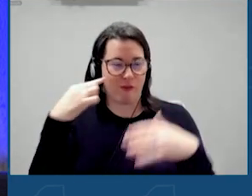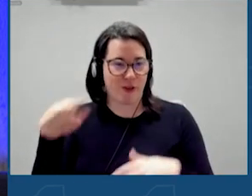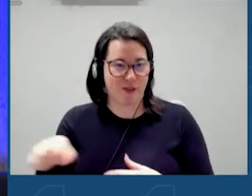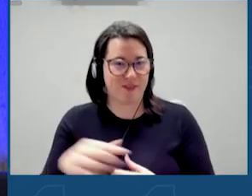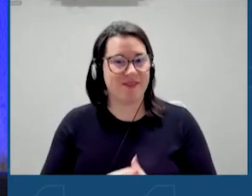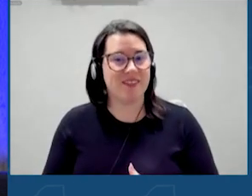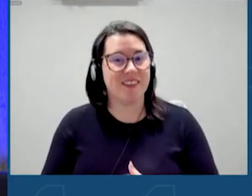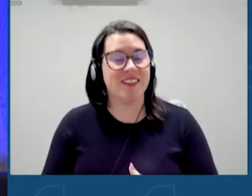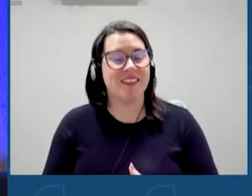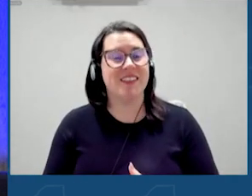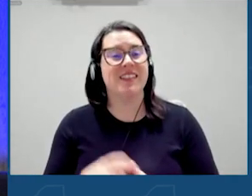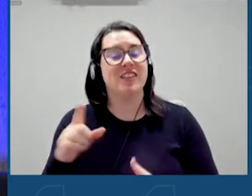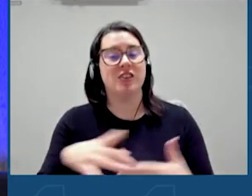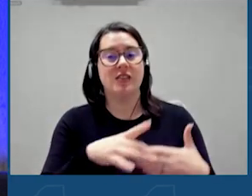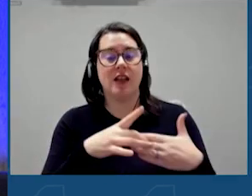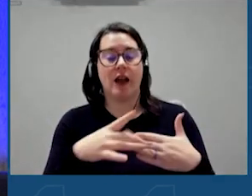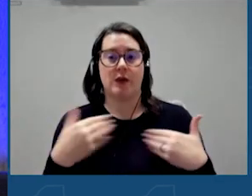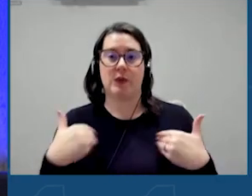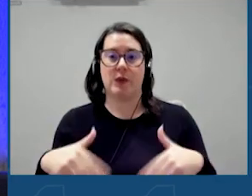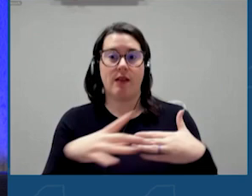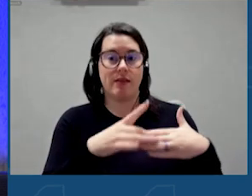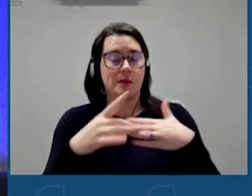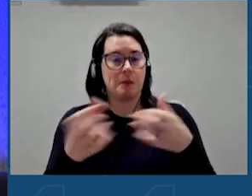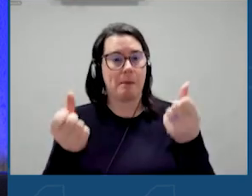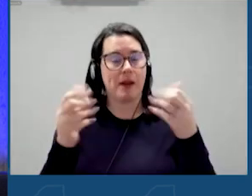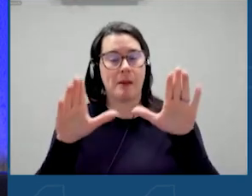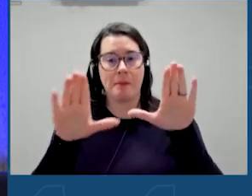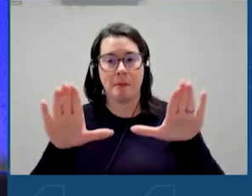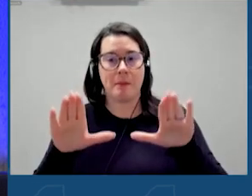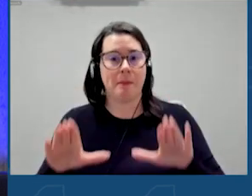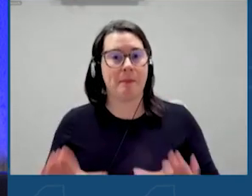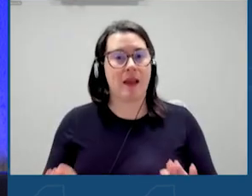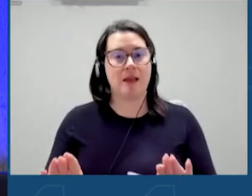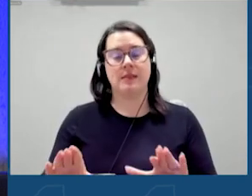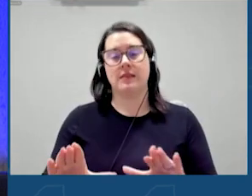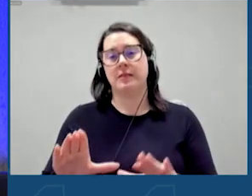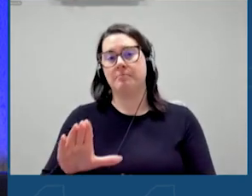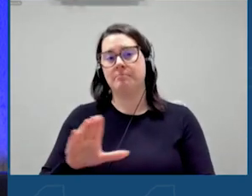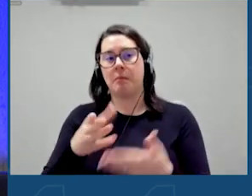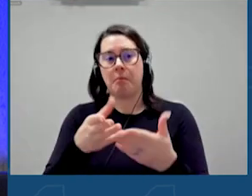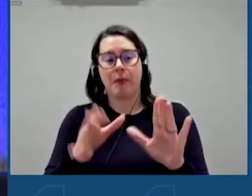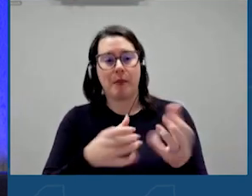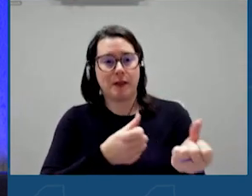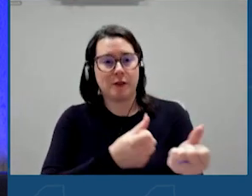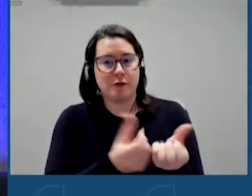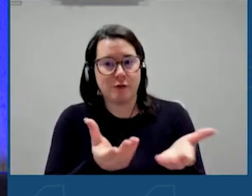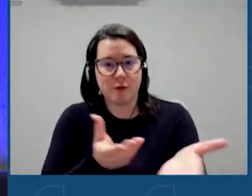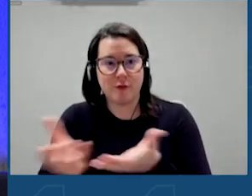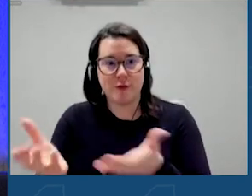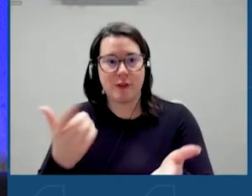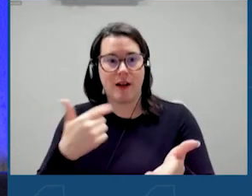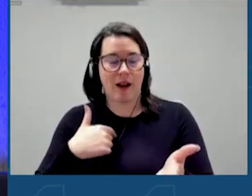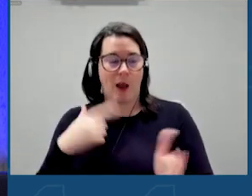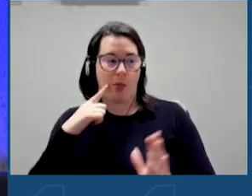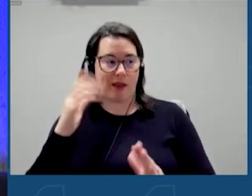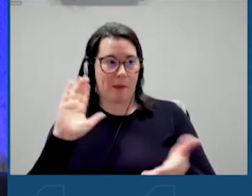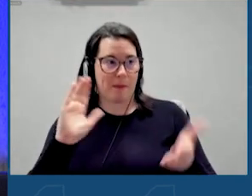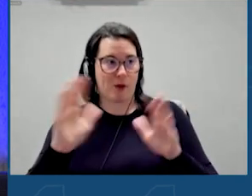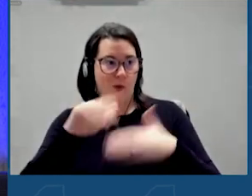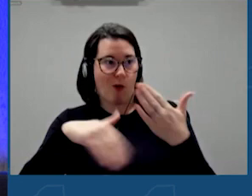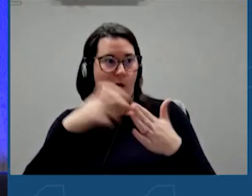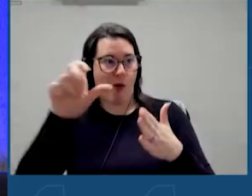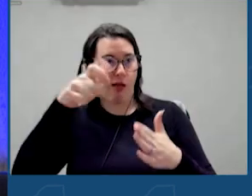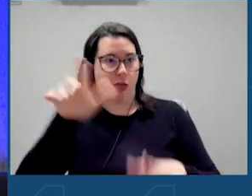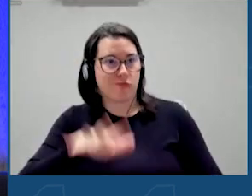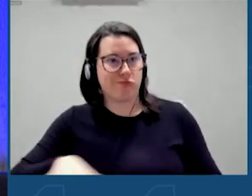She leads a dynamic team of really committed public servants, and I'll put them up against any state in the world. I say